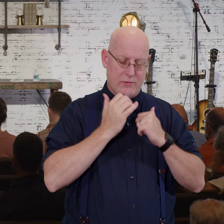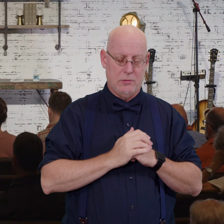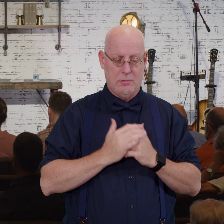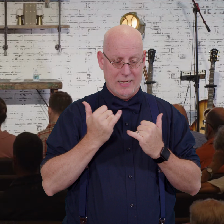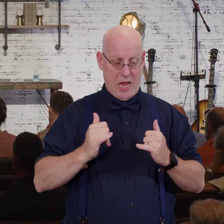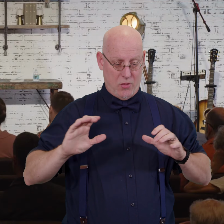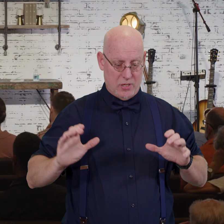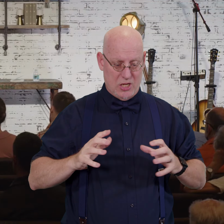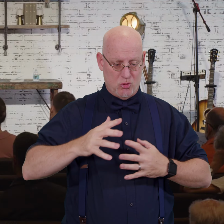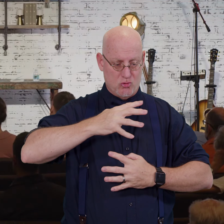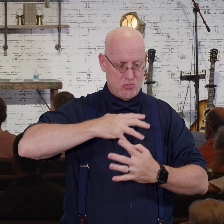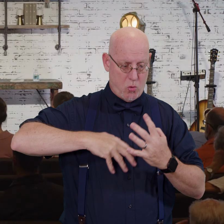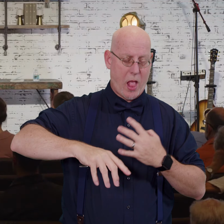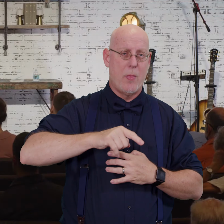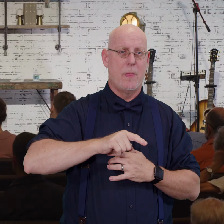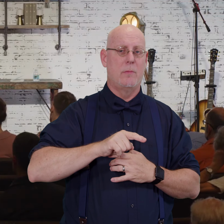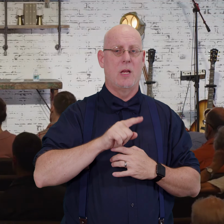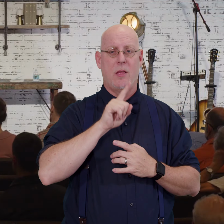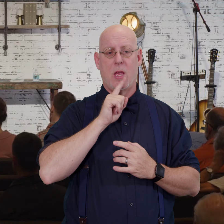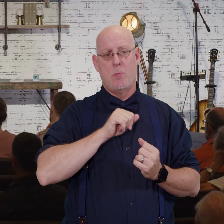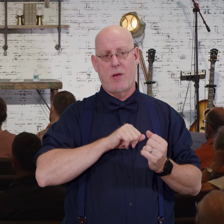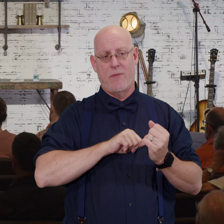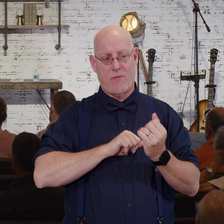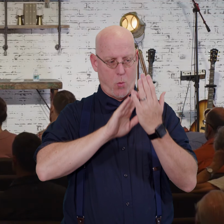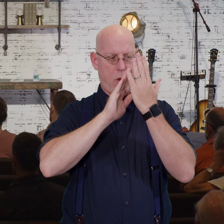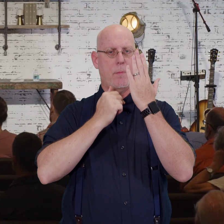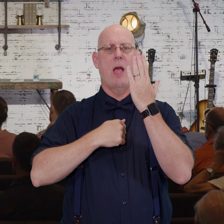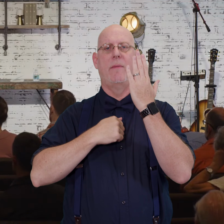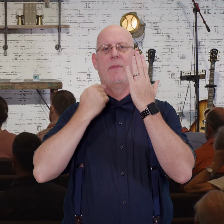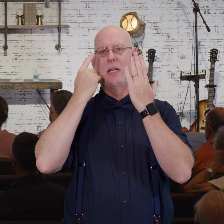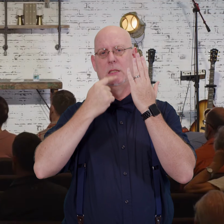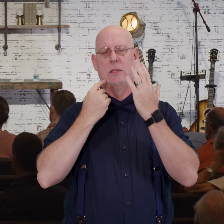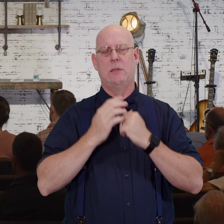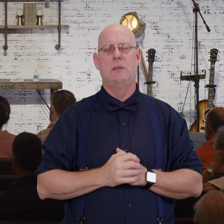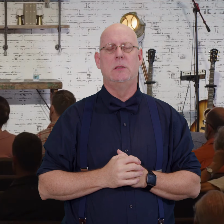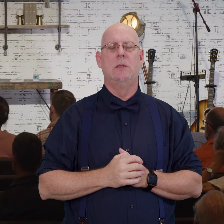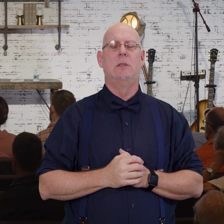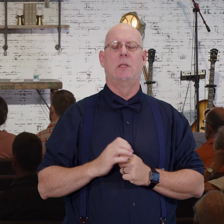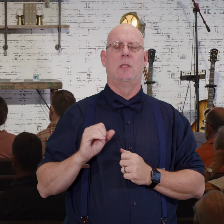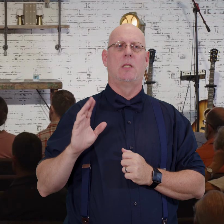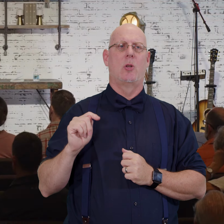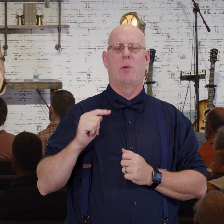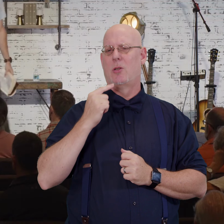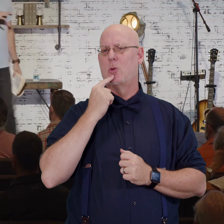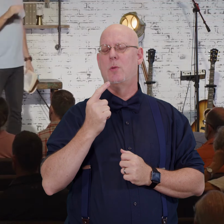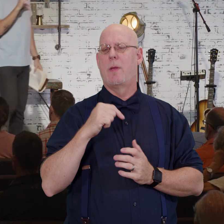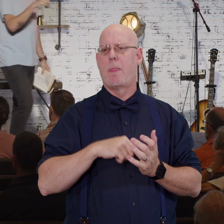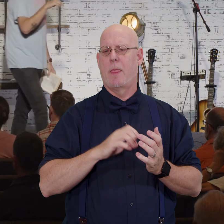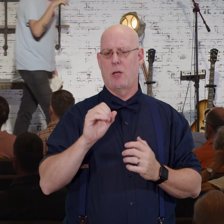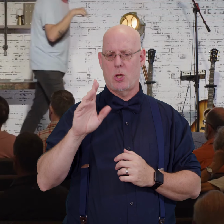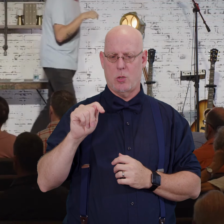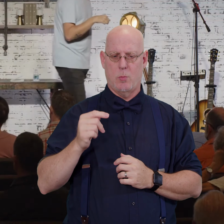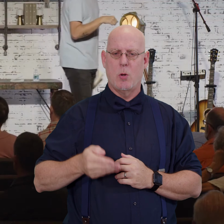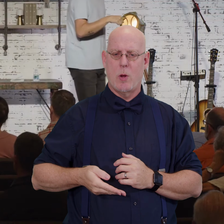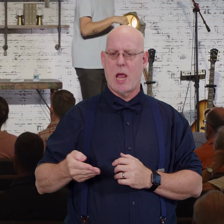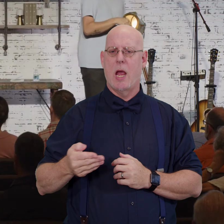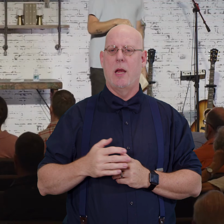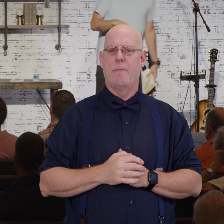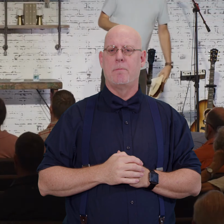Now their deeds surround them, they are before my face. In October, I kind of told you guys this, October we